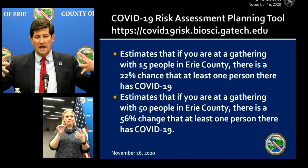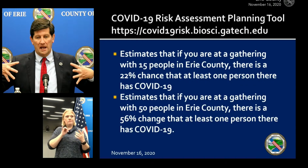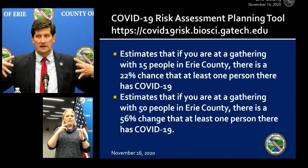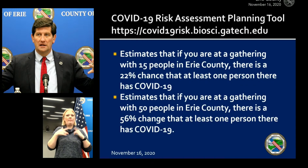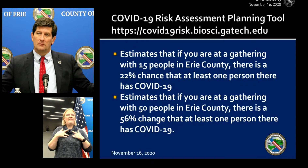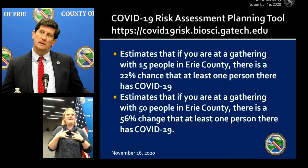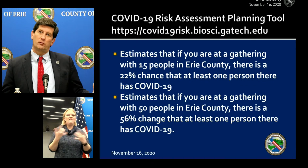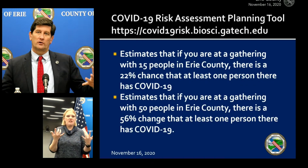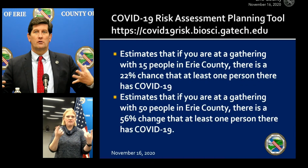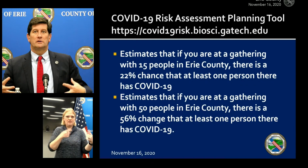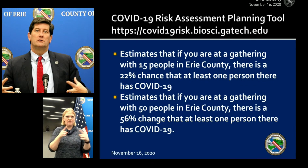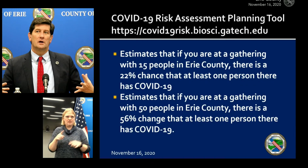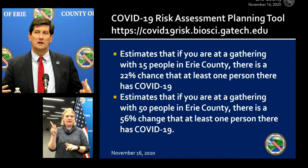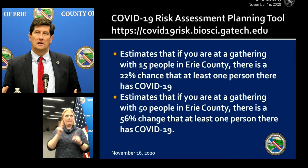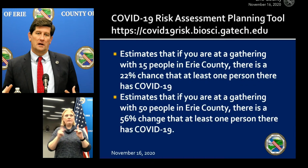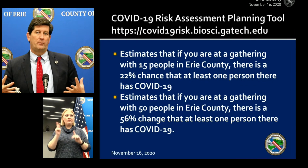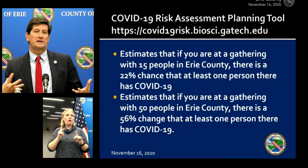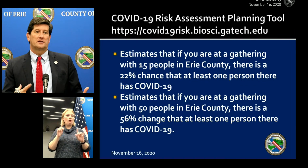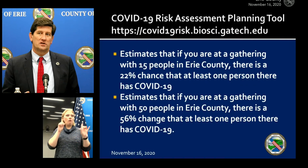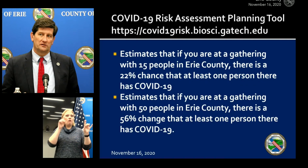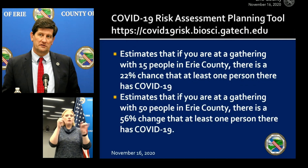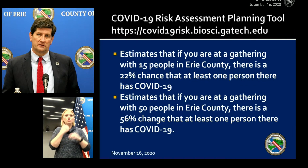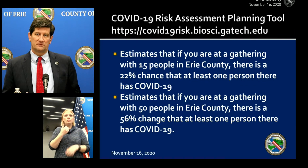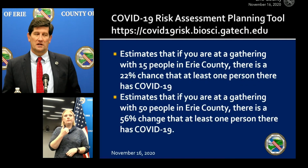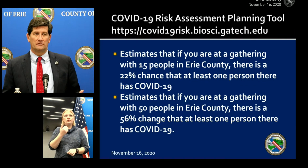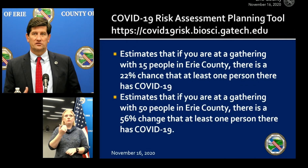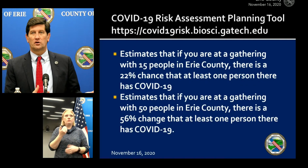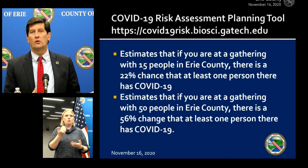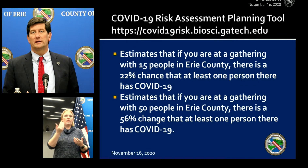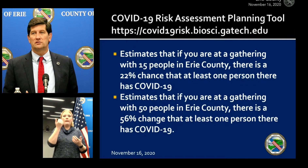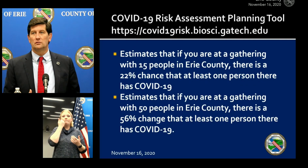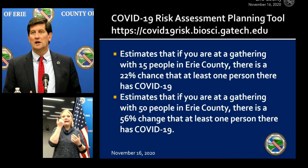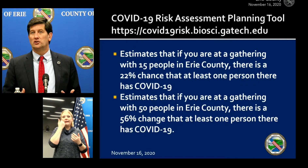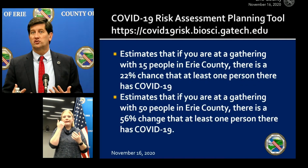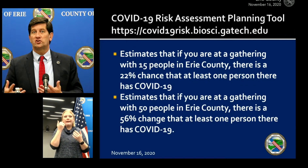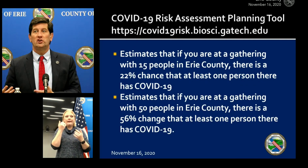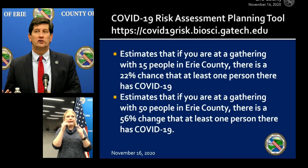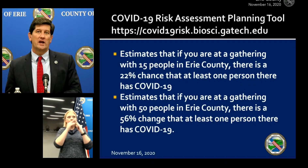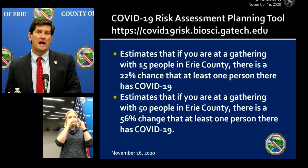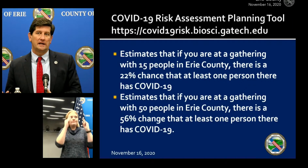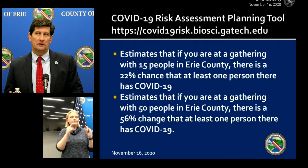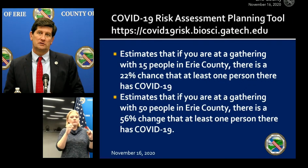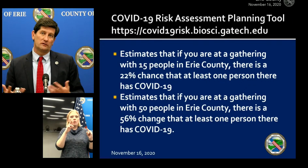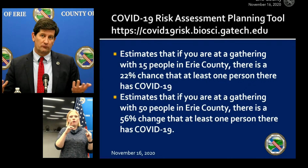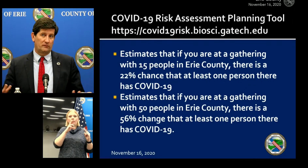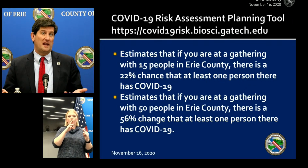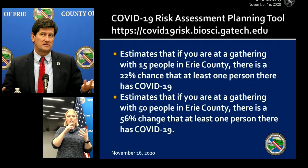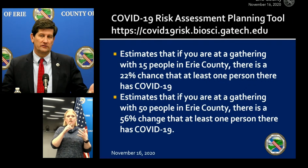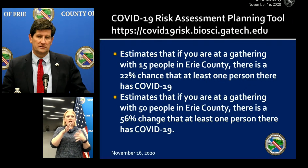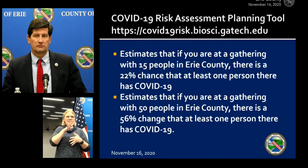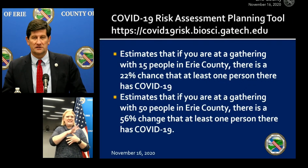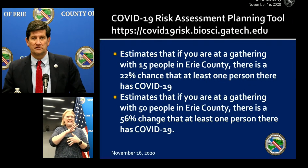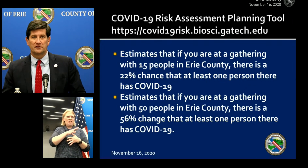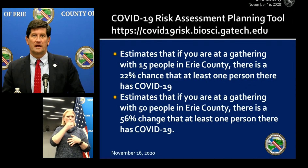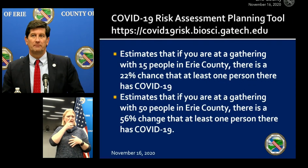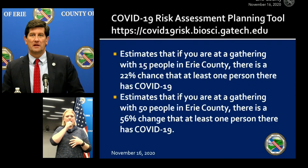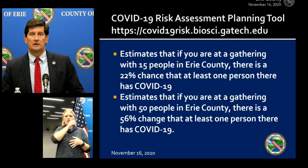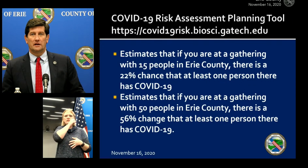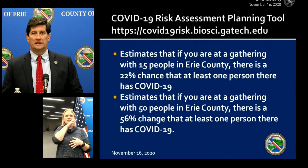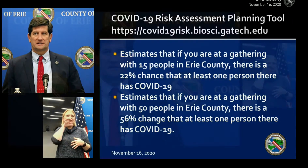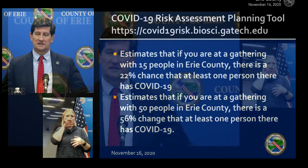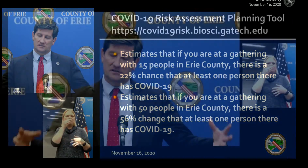going on. People are going to a picnic shelter themselves. They're going to senior dining, which we've canceled as a result of